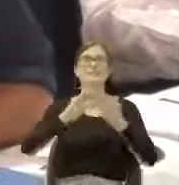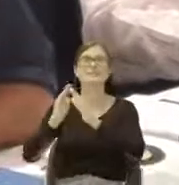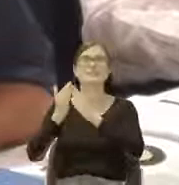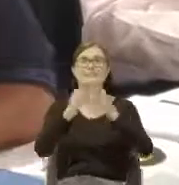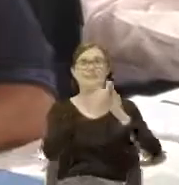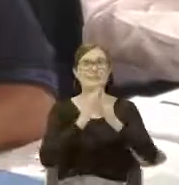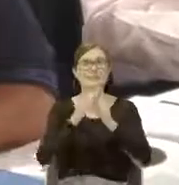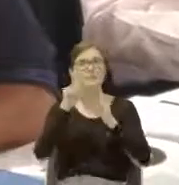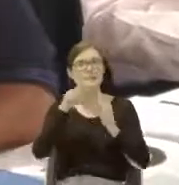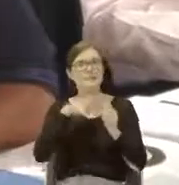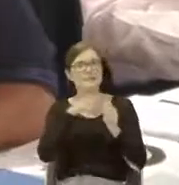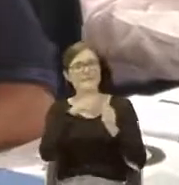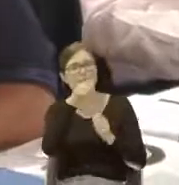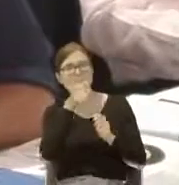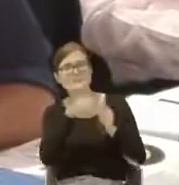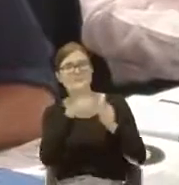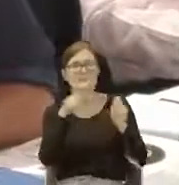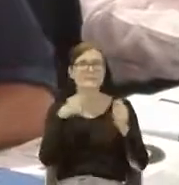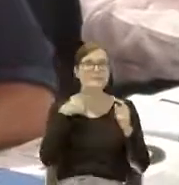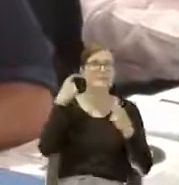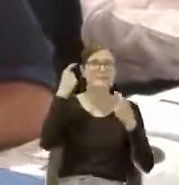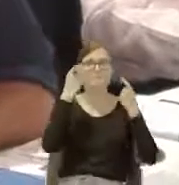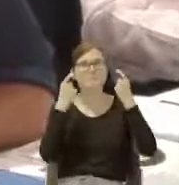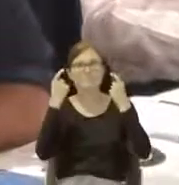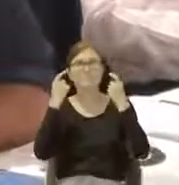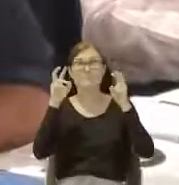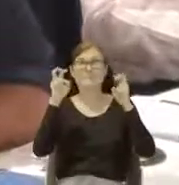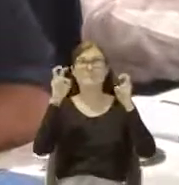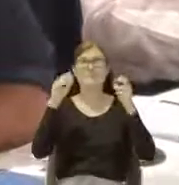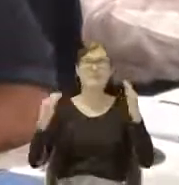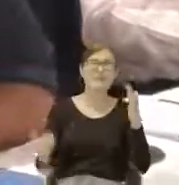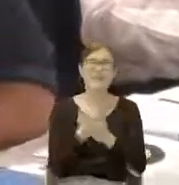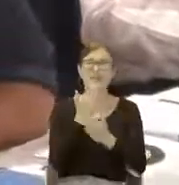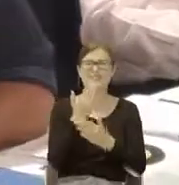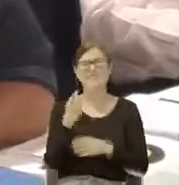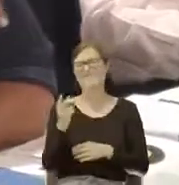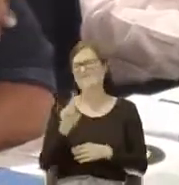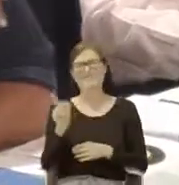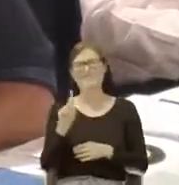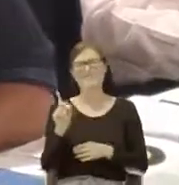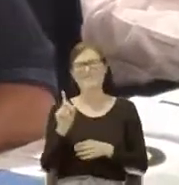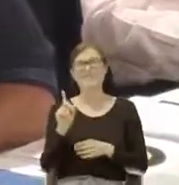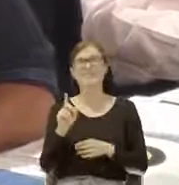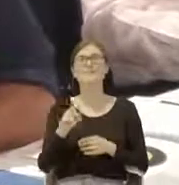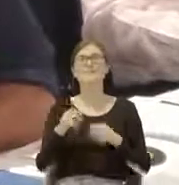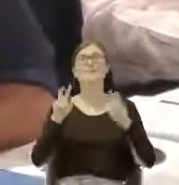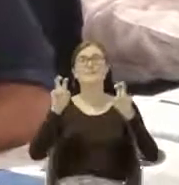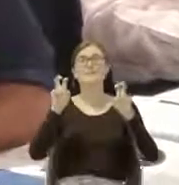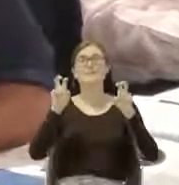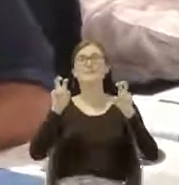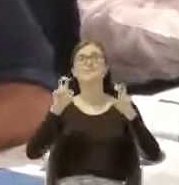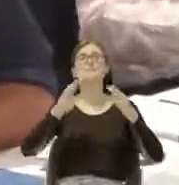Secretary General. The new urban agenda was adopted, I think, in the eighth session